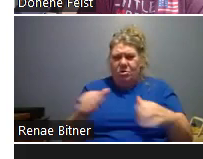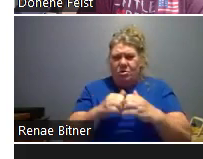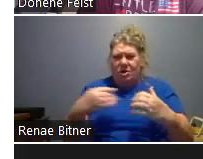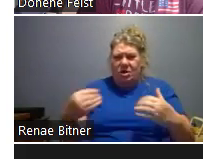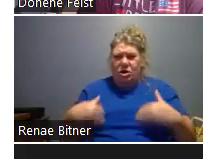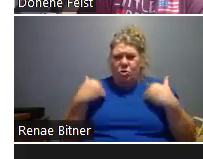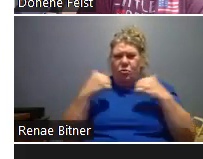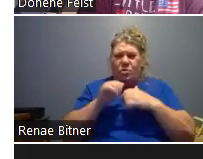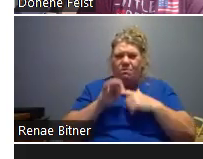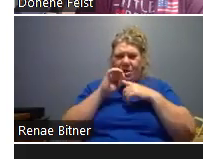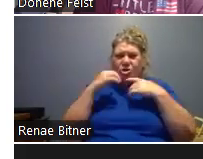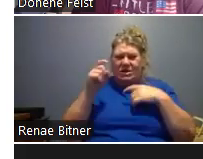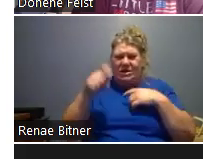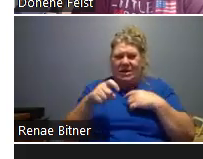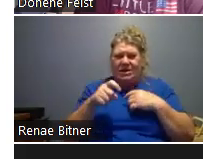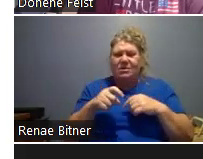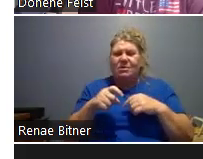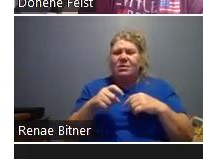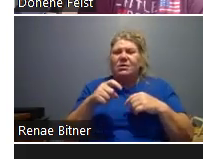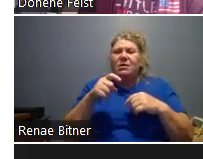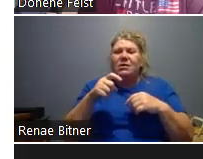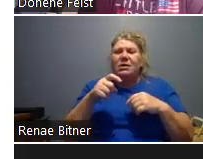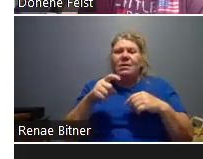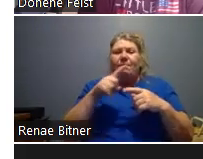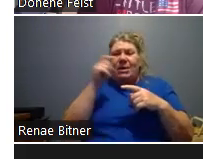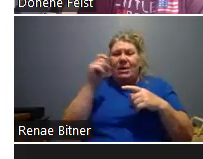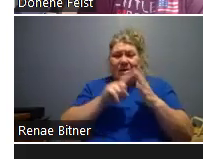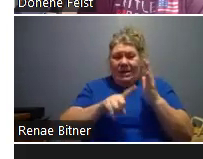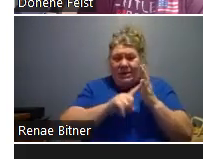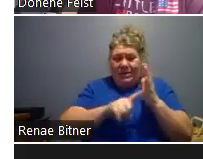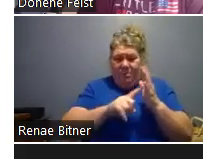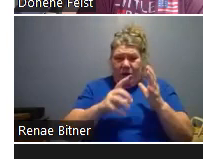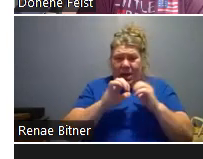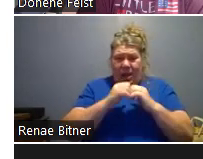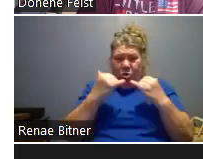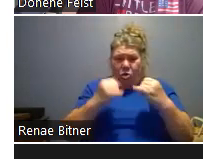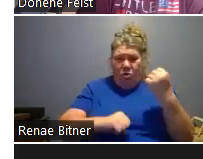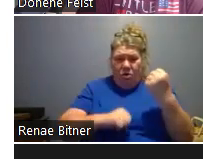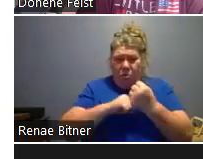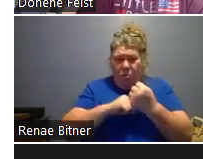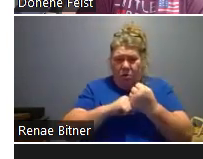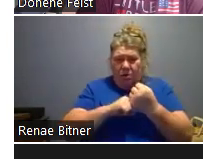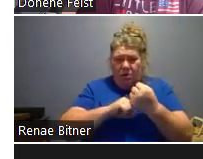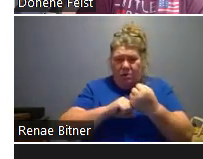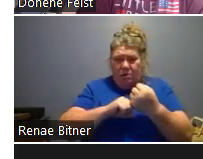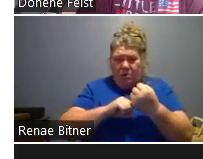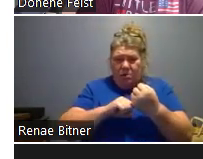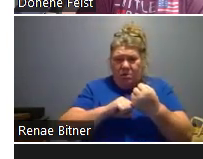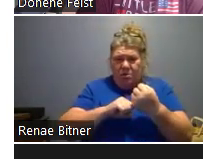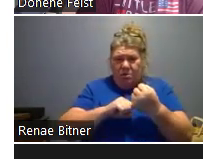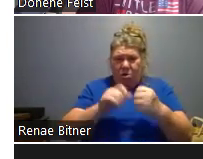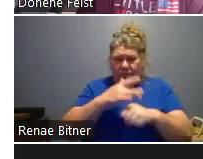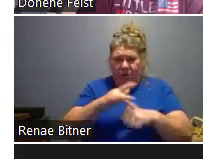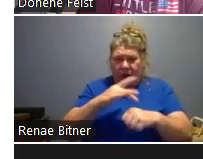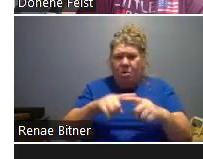needs because of an examination of the extent to which current supports are aligned, ongoing